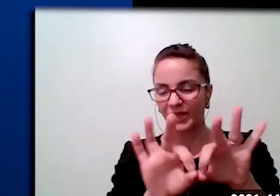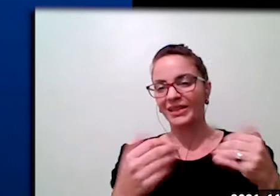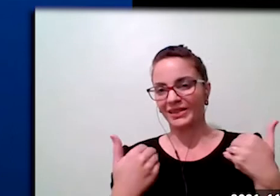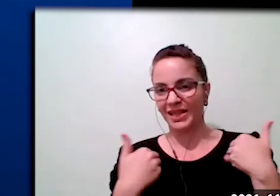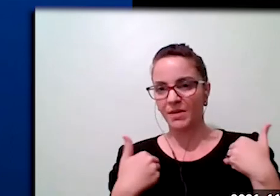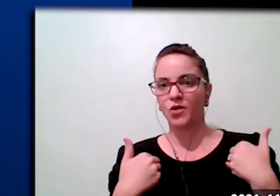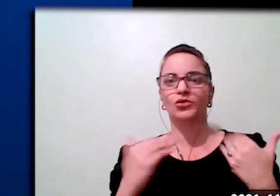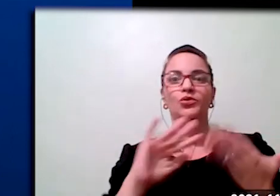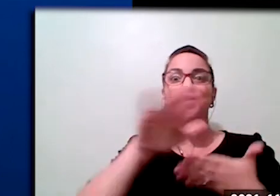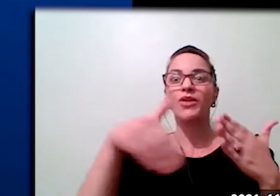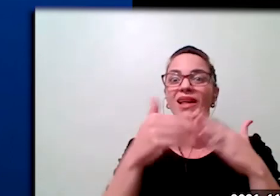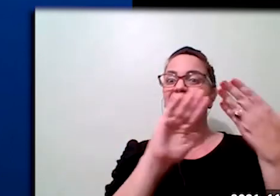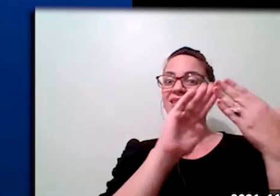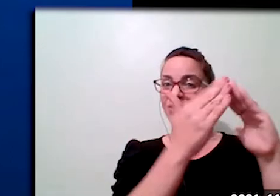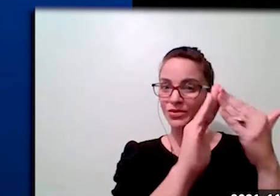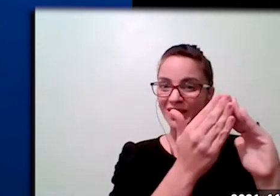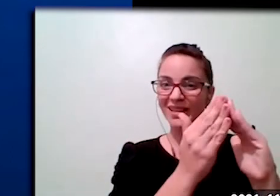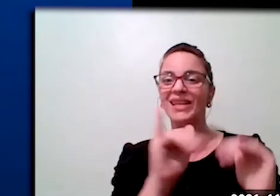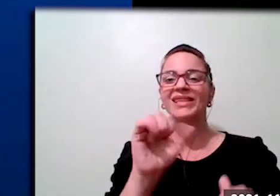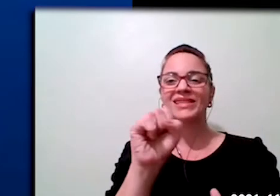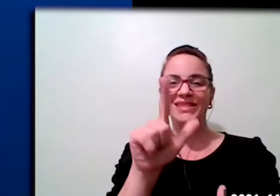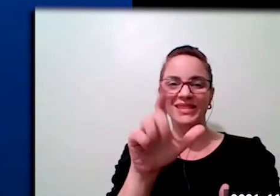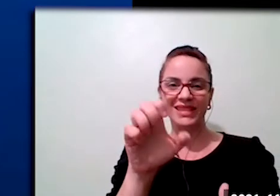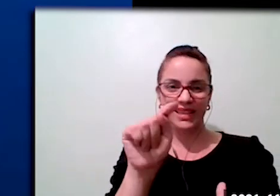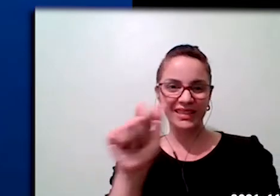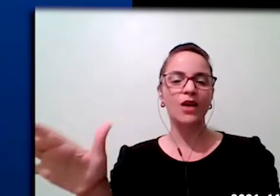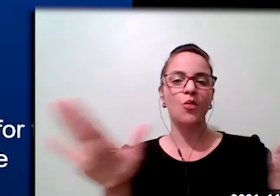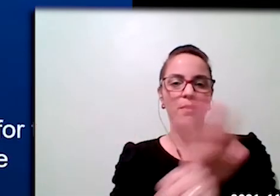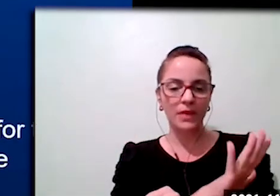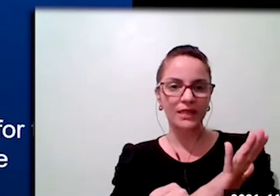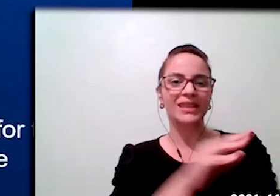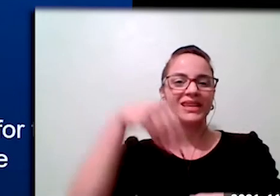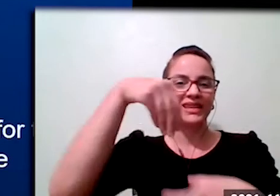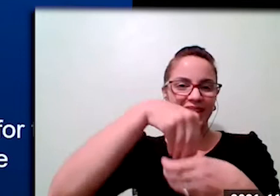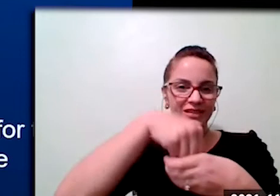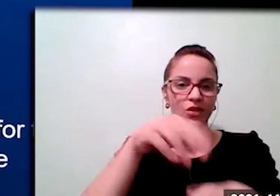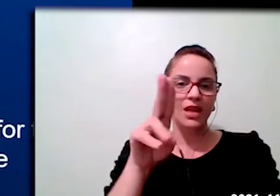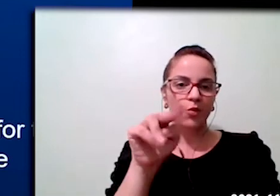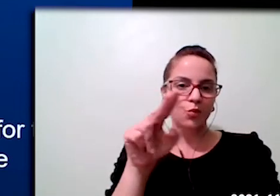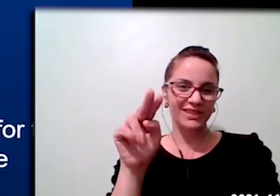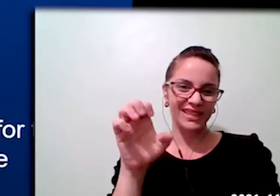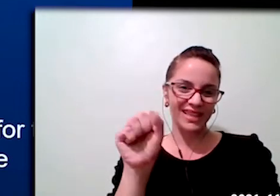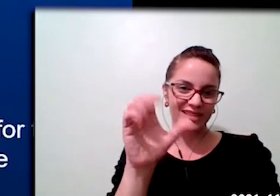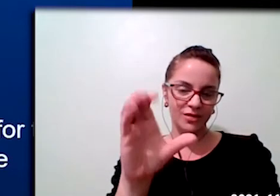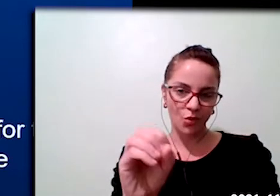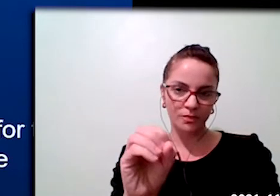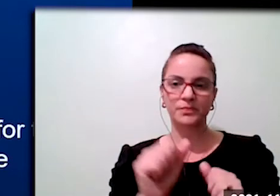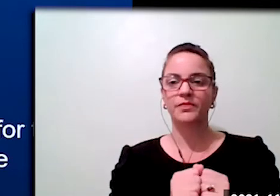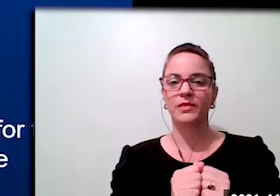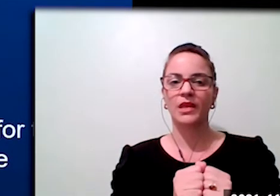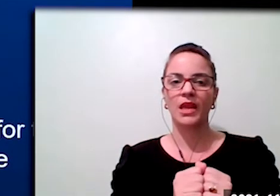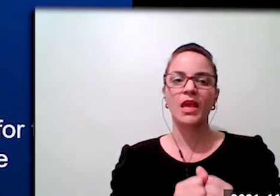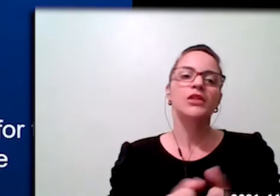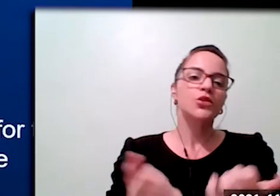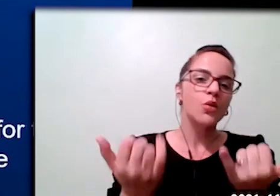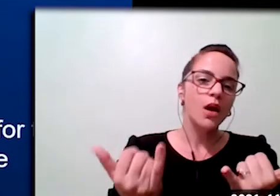city, maybe the whole islet declared listed in the UNESCO World Heritage List. So this is more or less where we are